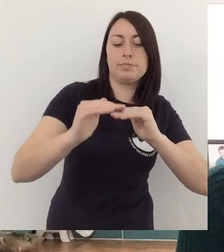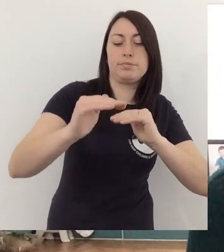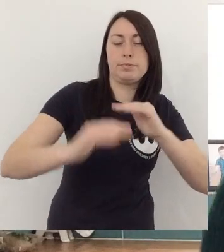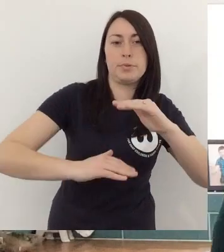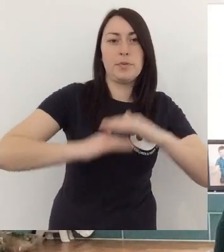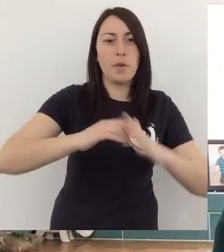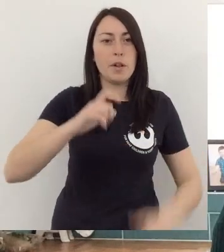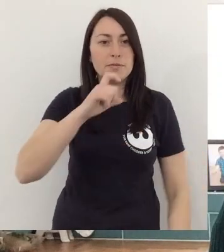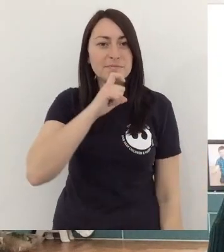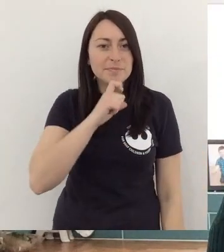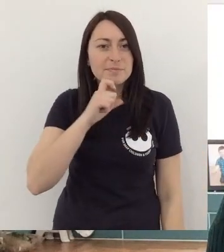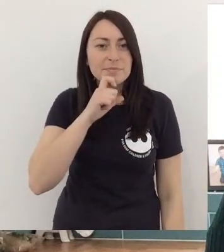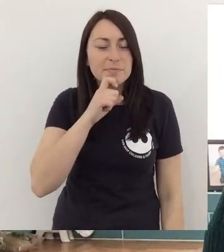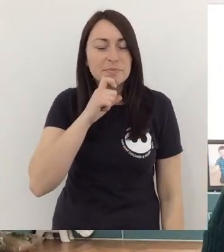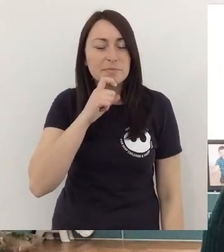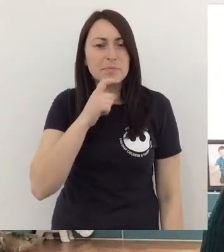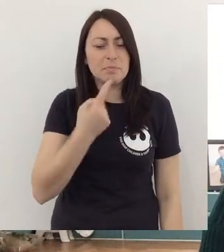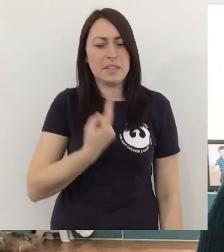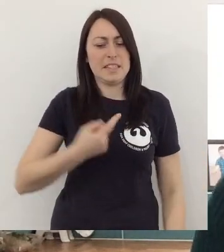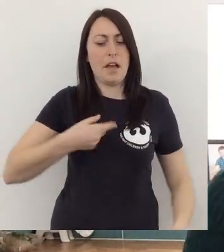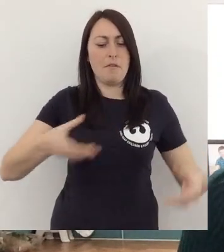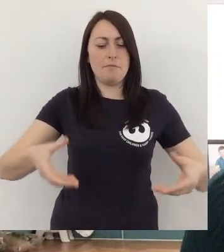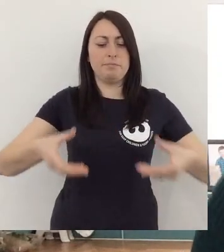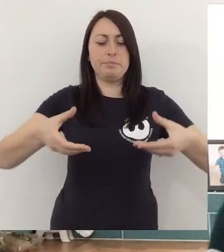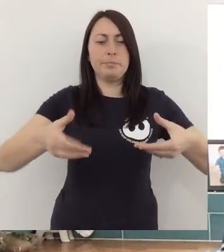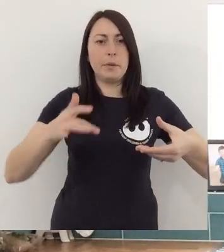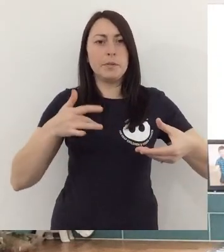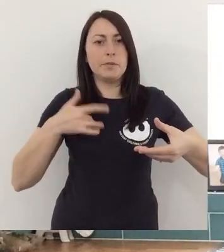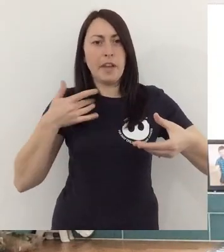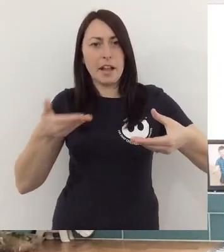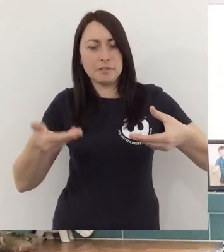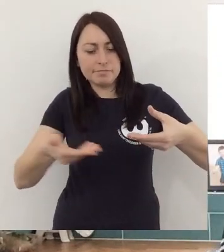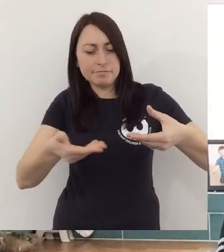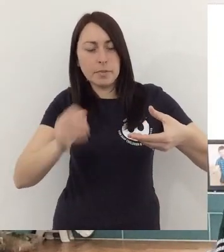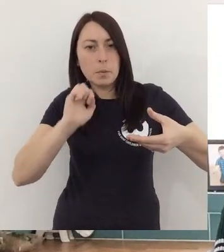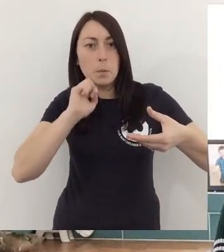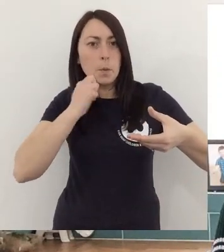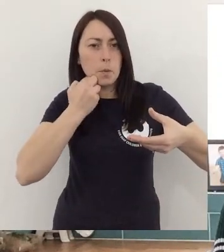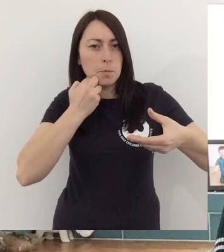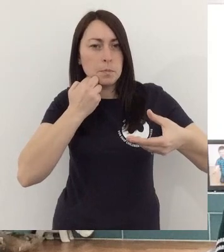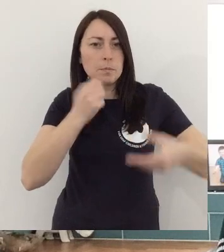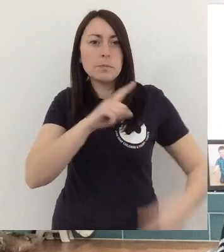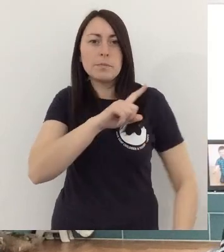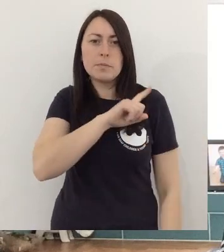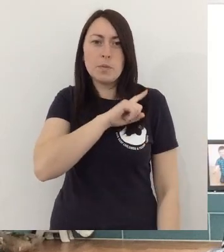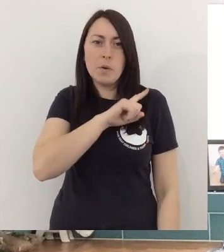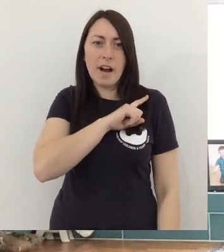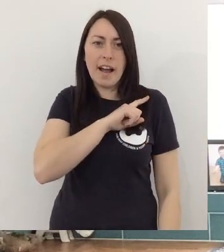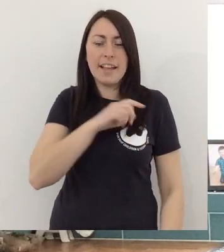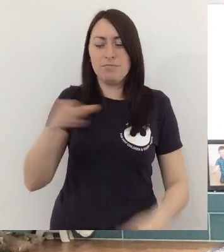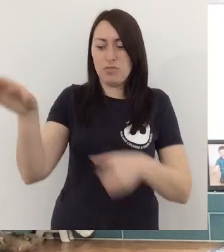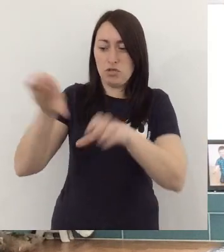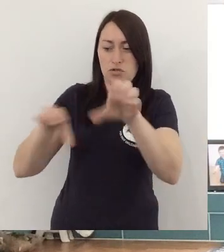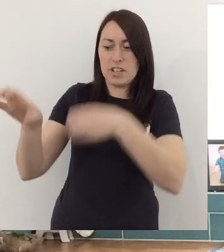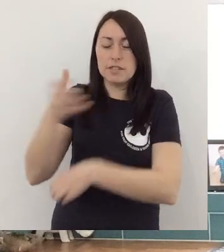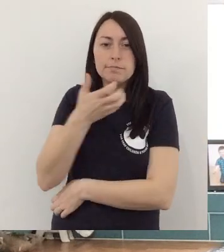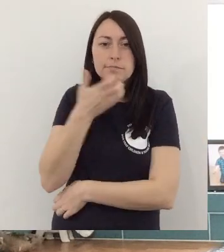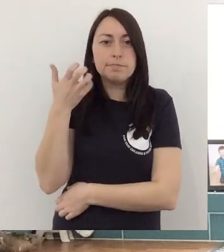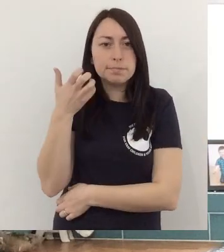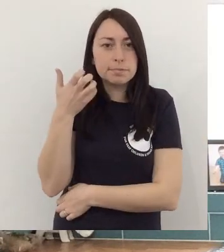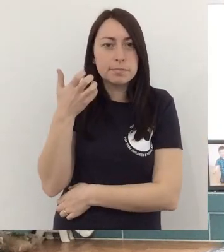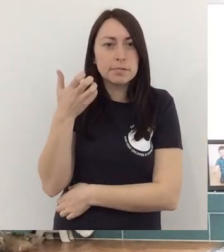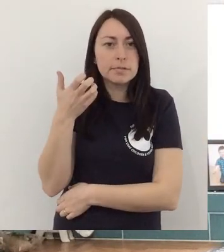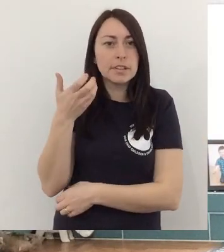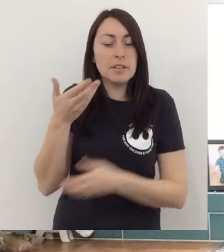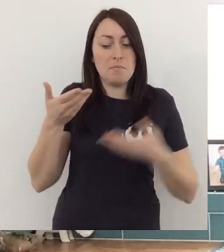As you can see there, it's got a nice coating. So what you want to do, because I can feel on the base there, it's still quite warm